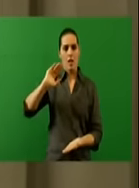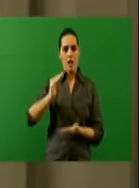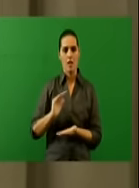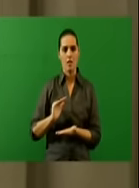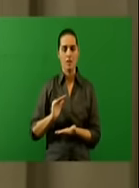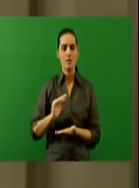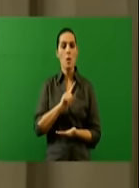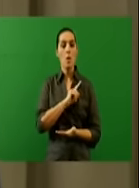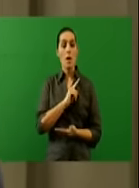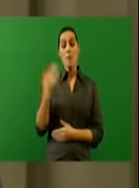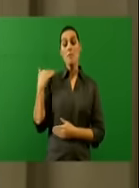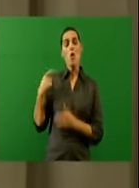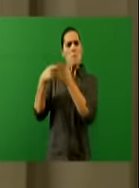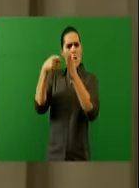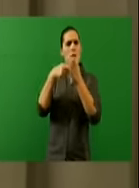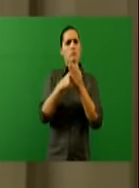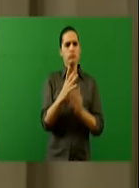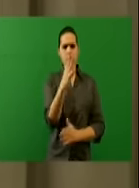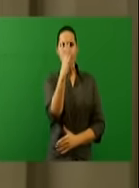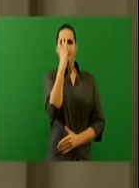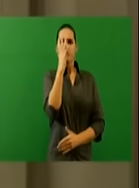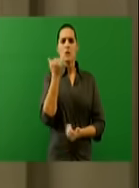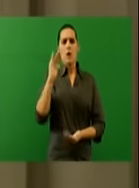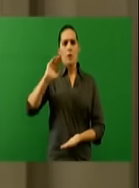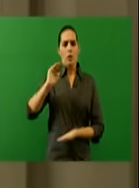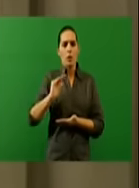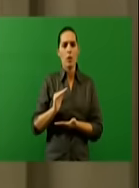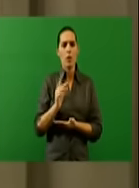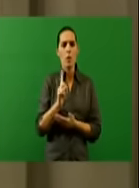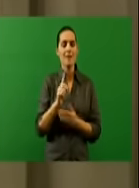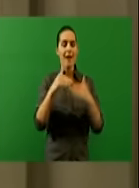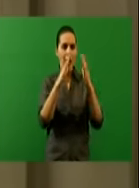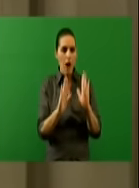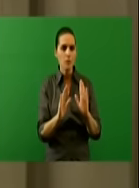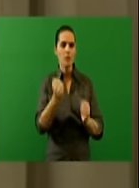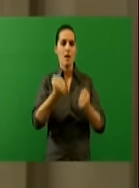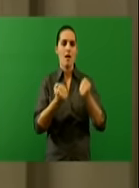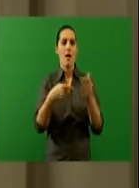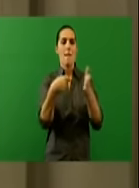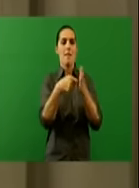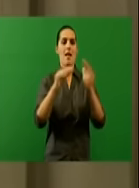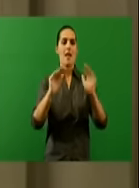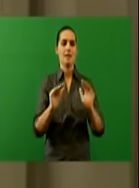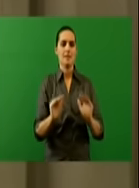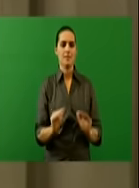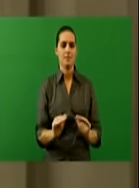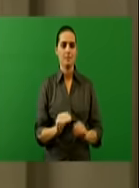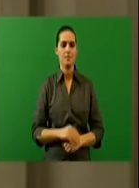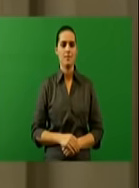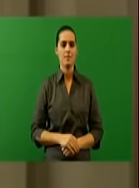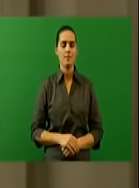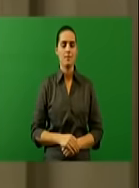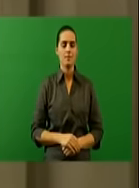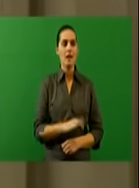sharp slowdown in expenditure on durable goods in particular. The FNB